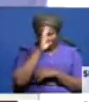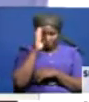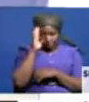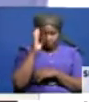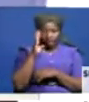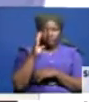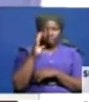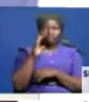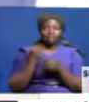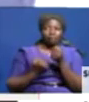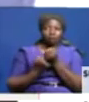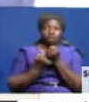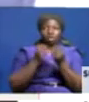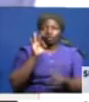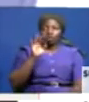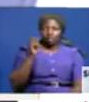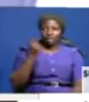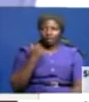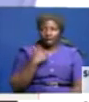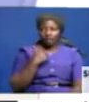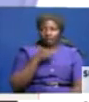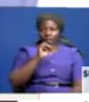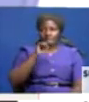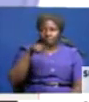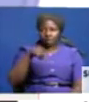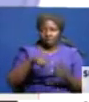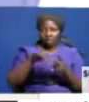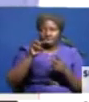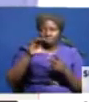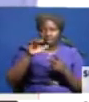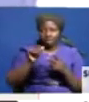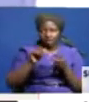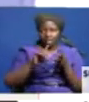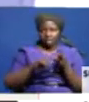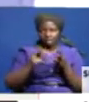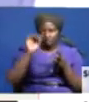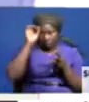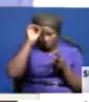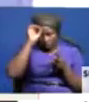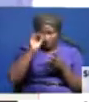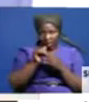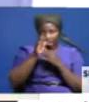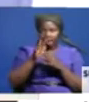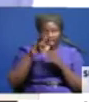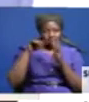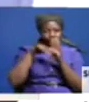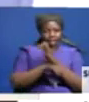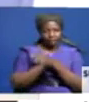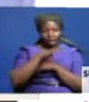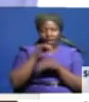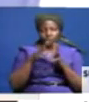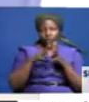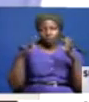Kenya, and we have members of parliament, we have MCAs, we have opinion leaders deep and wide on